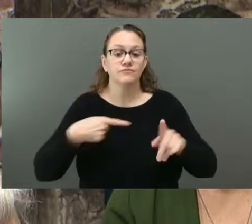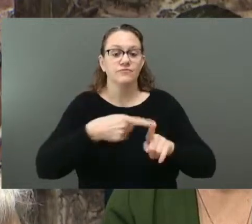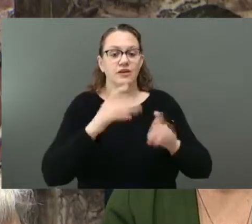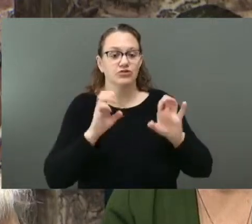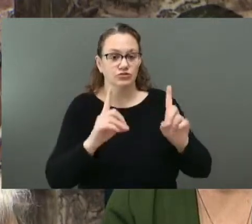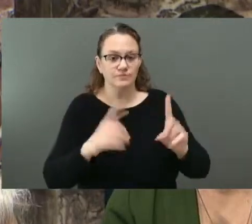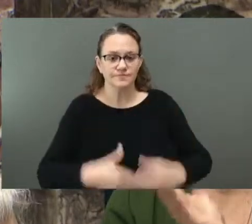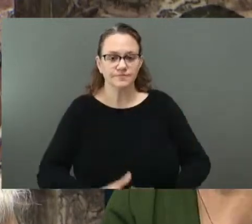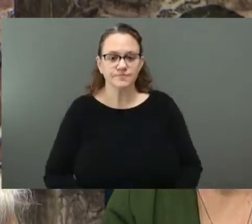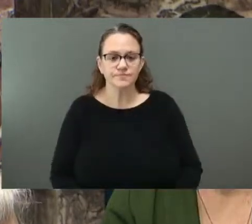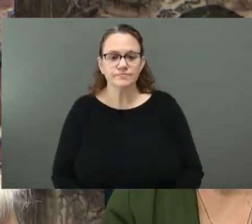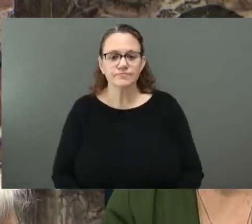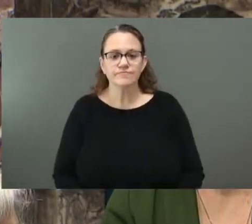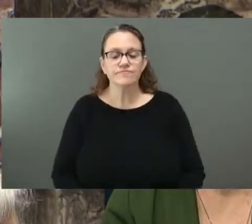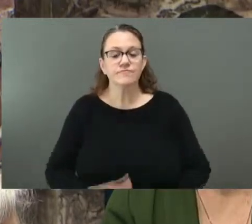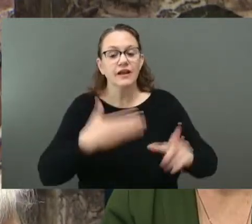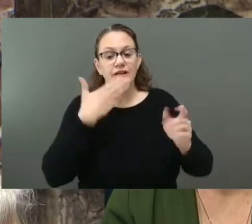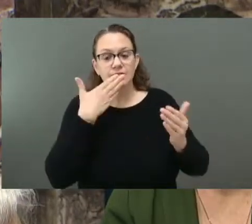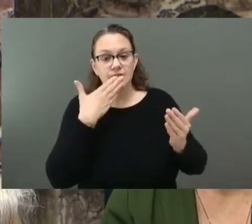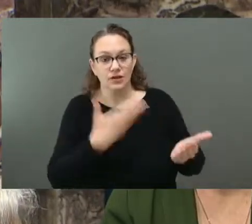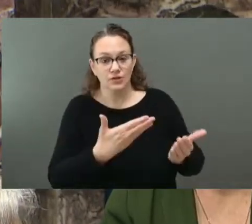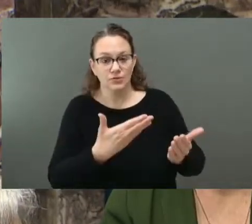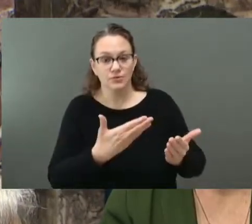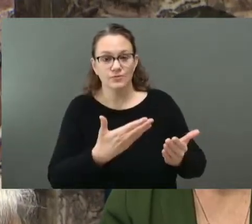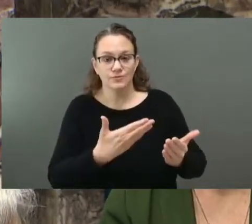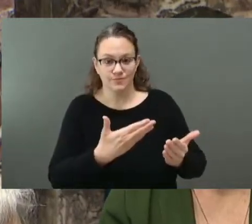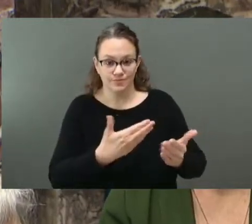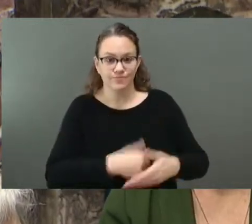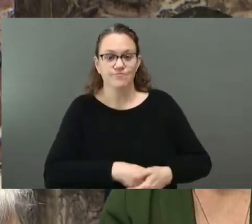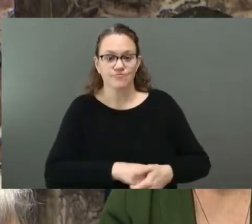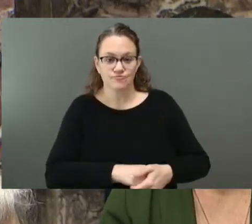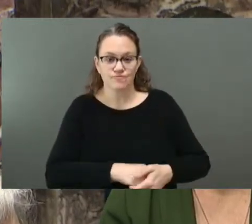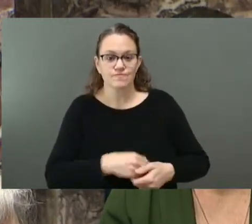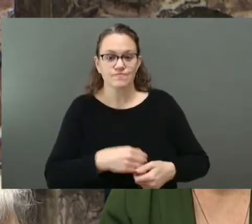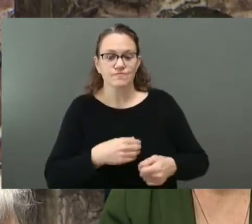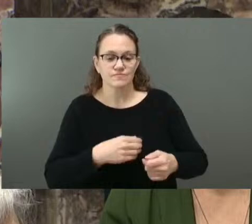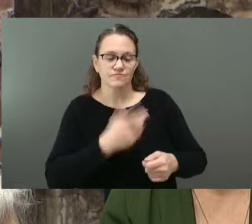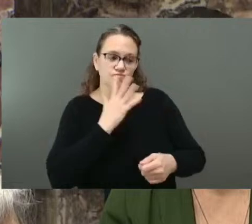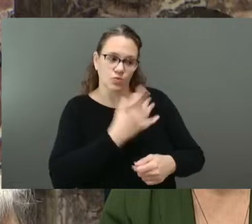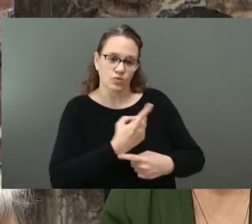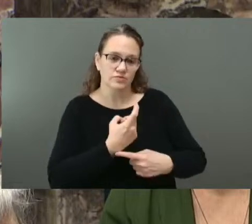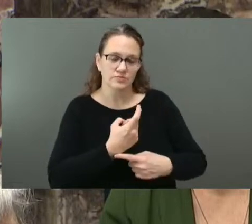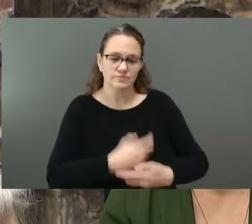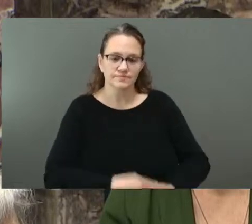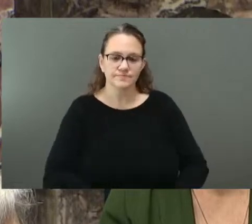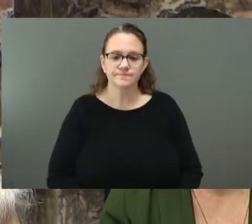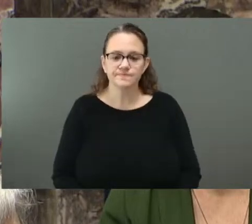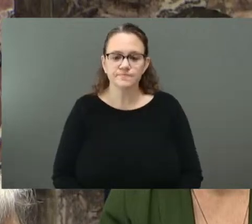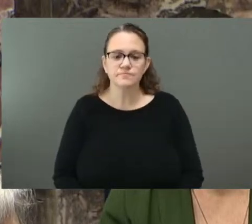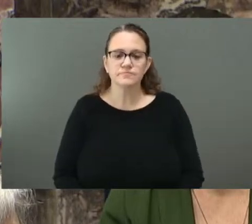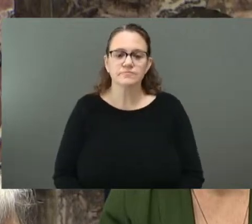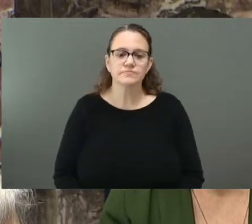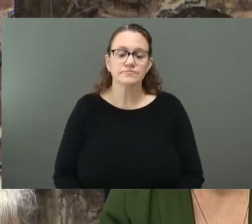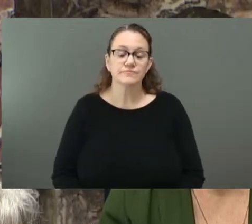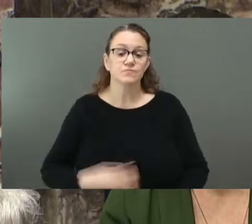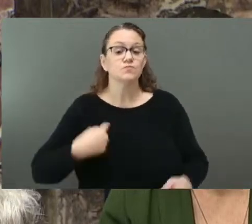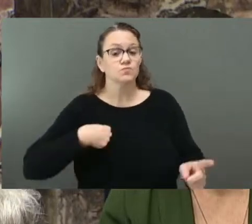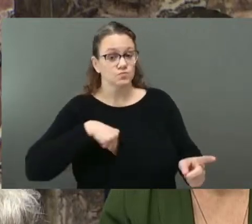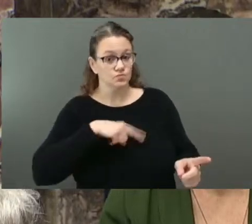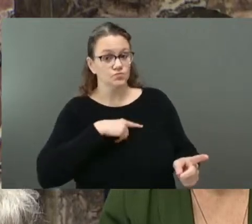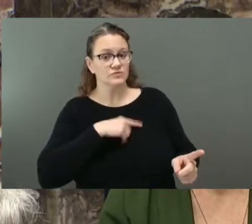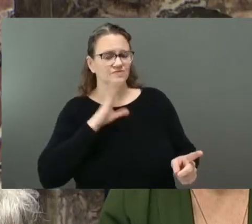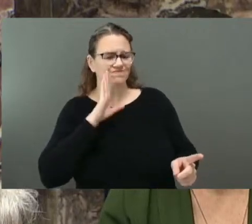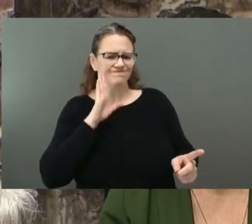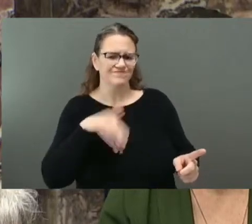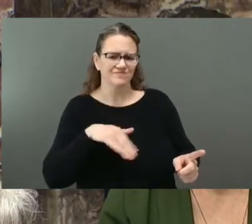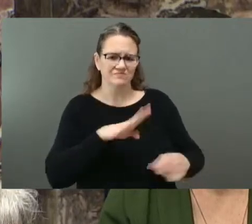Thank you, Mr. Speaker, and thank you, member, for this question. We know BC is not the only province that is